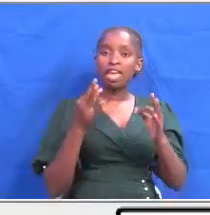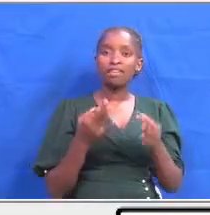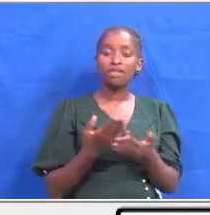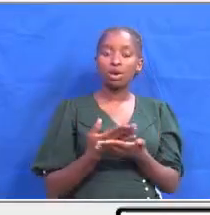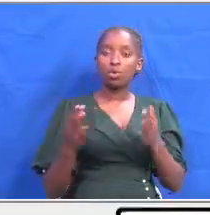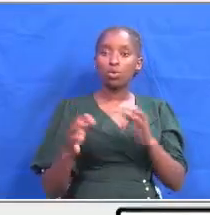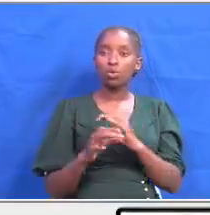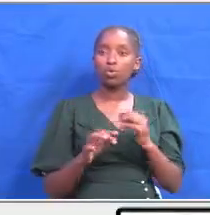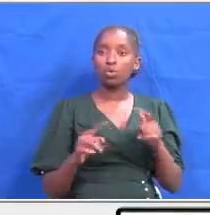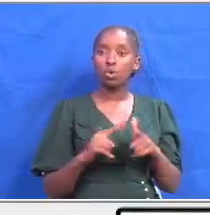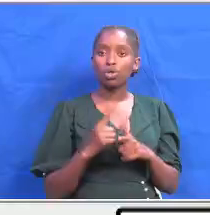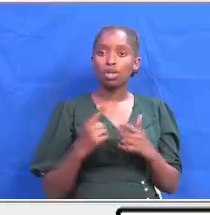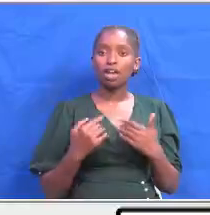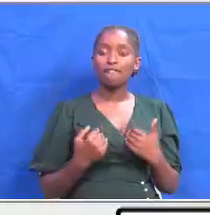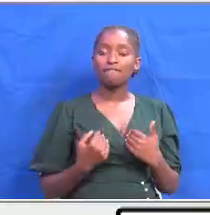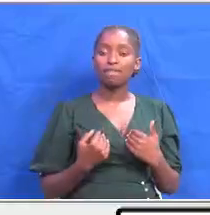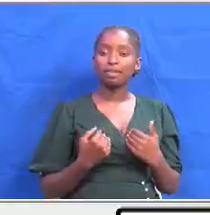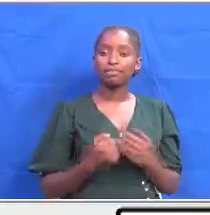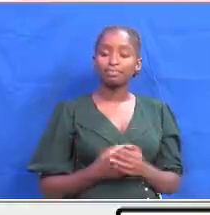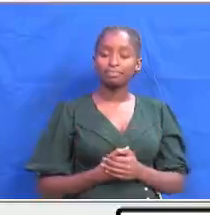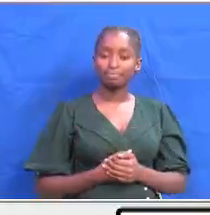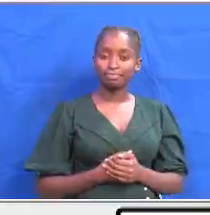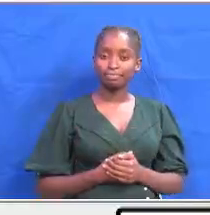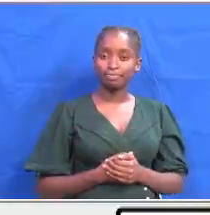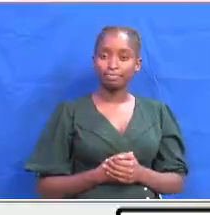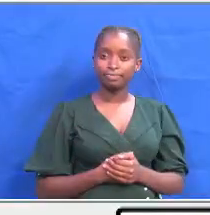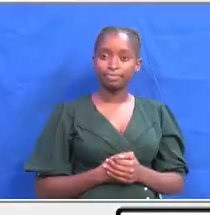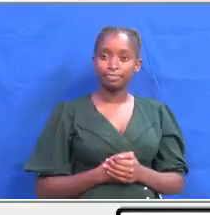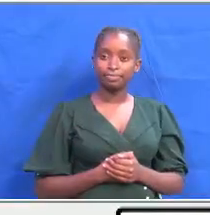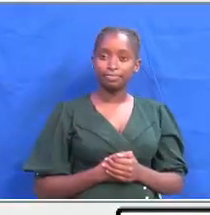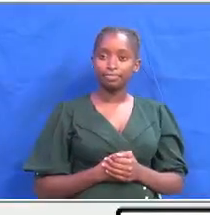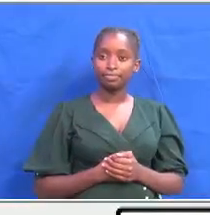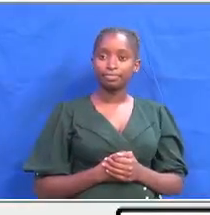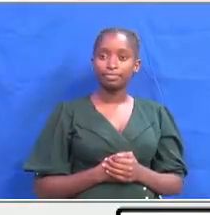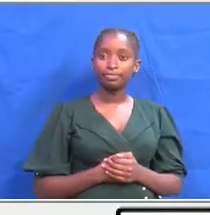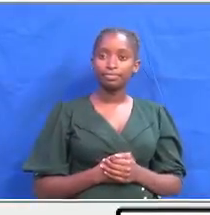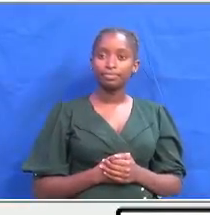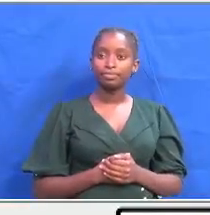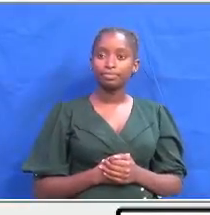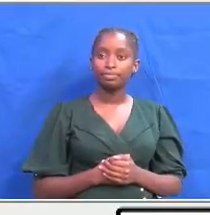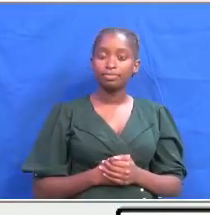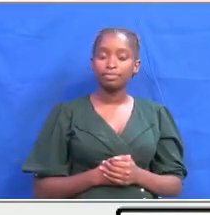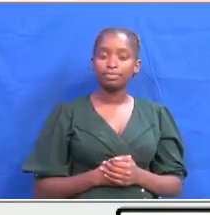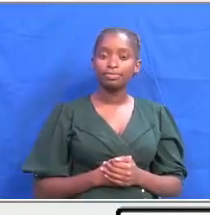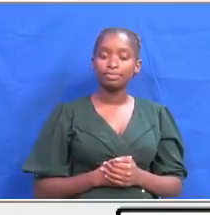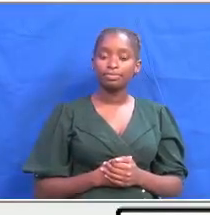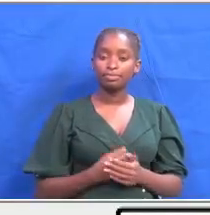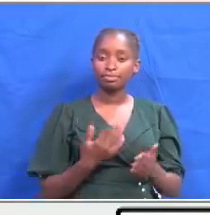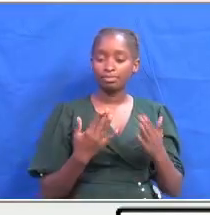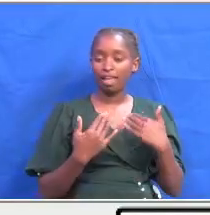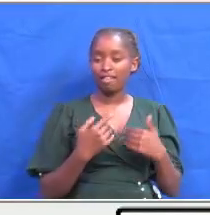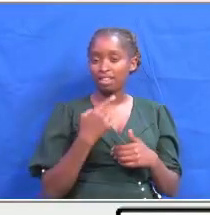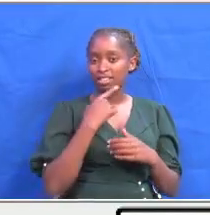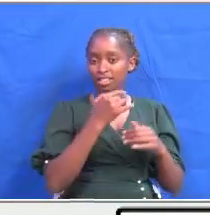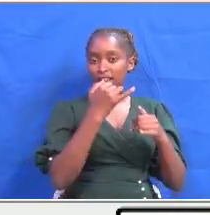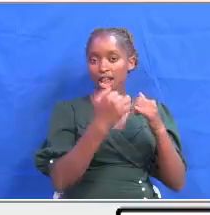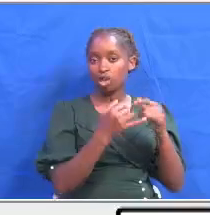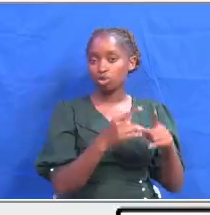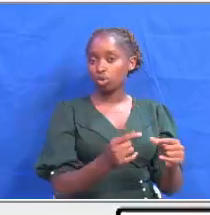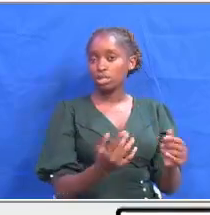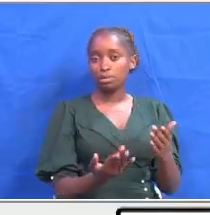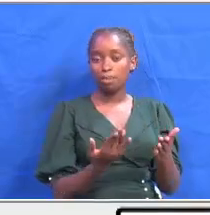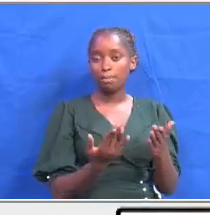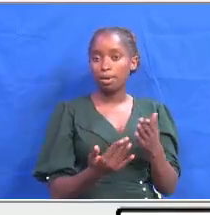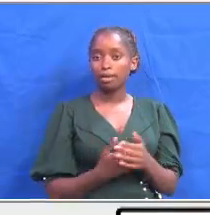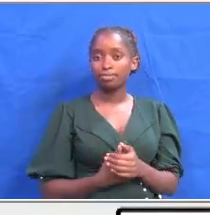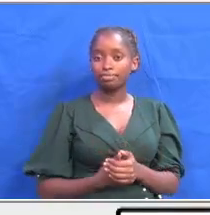I have this. As his and has some MPs have even complained about the last word. MPs have complained about that. Let's get your closing remarks. Times have changed. Yes. Number